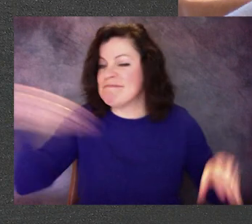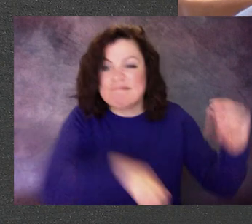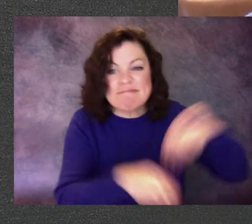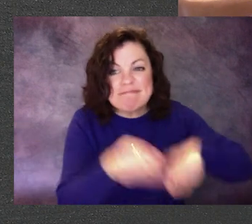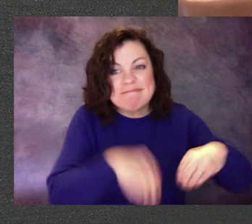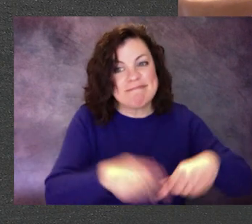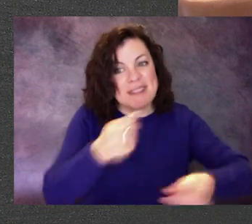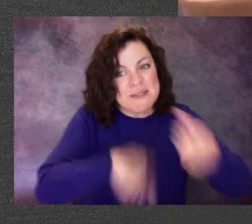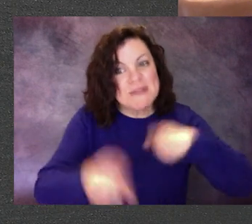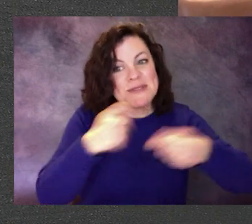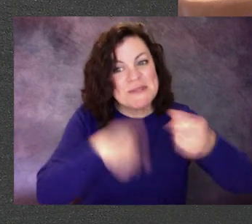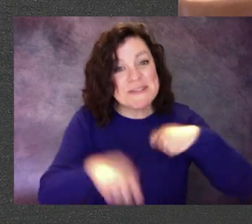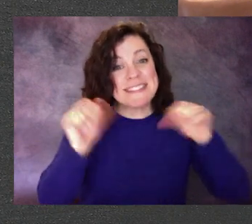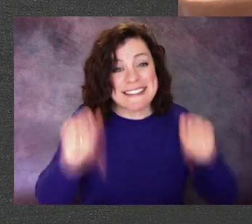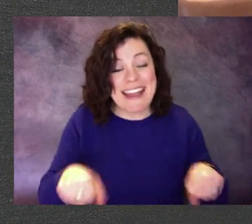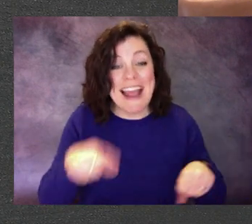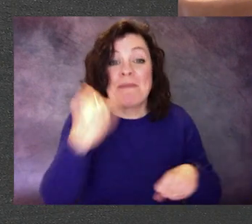go to